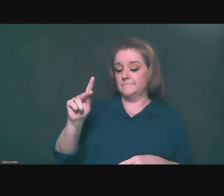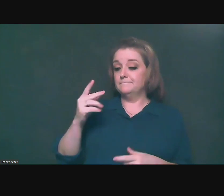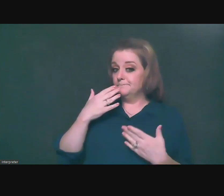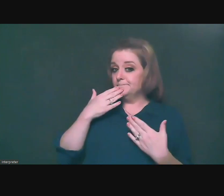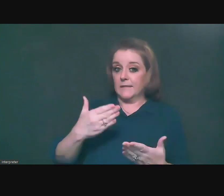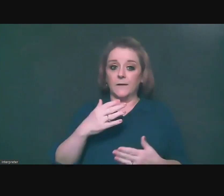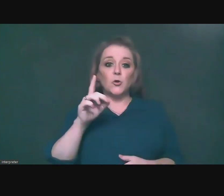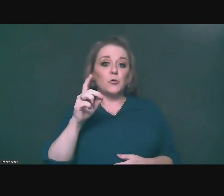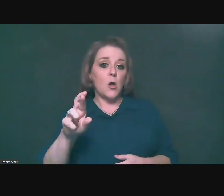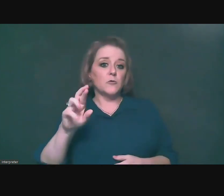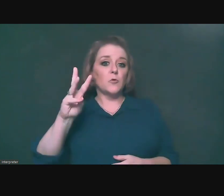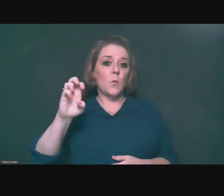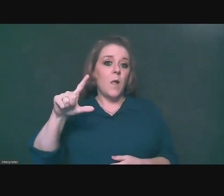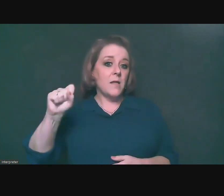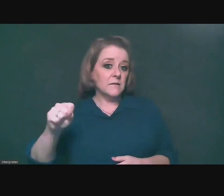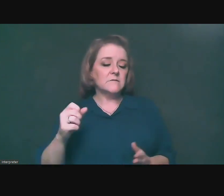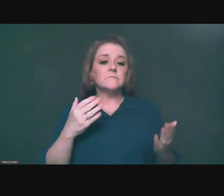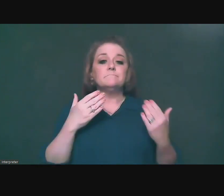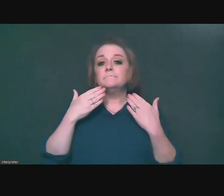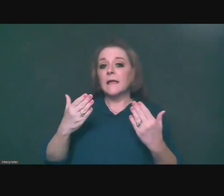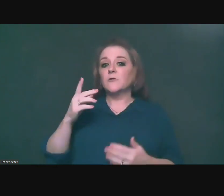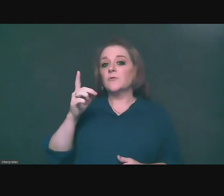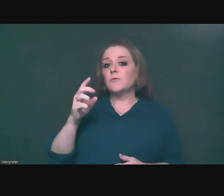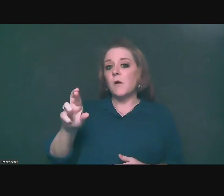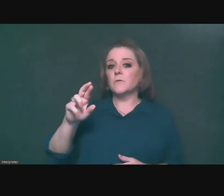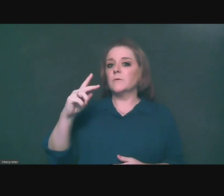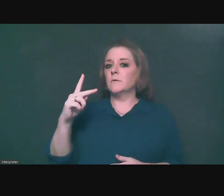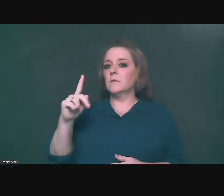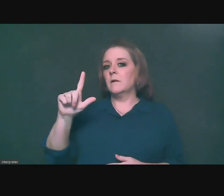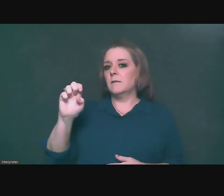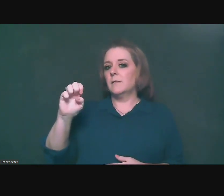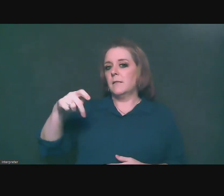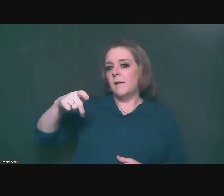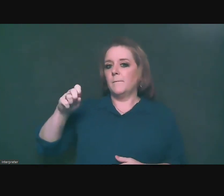Dr. Wells and Dr. Klepper for the